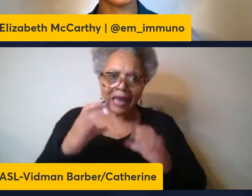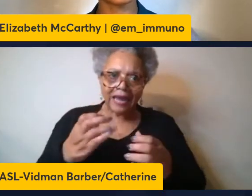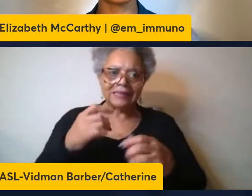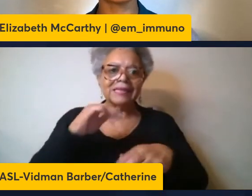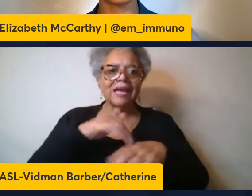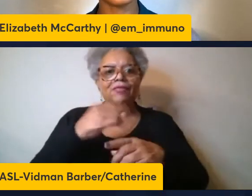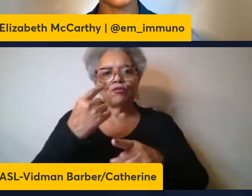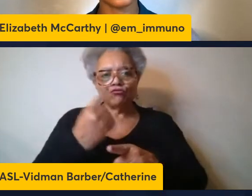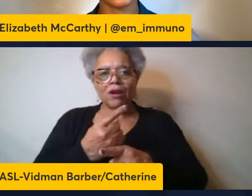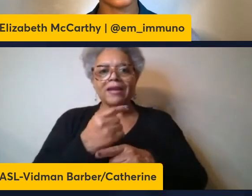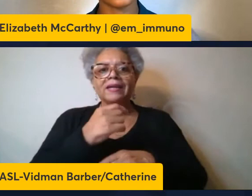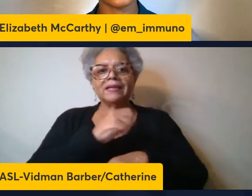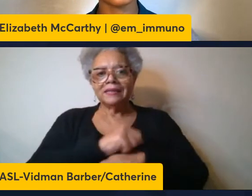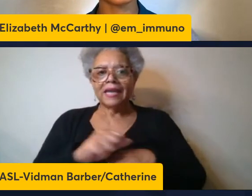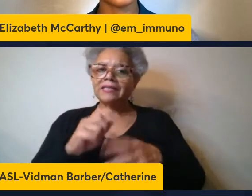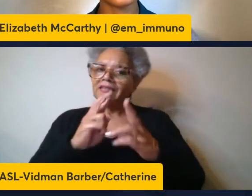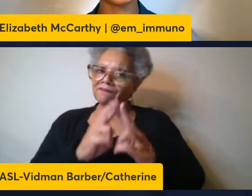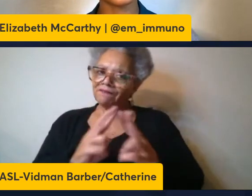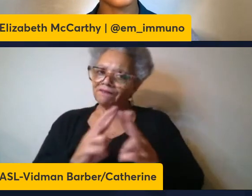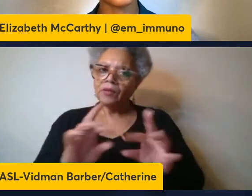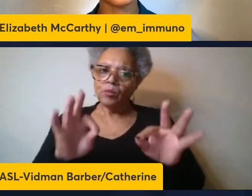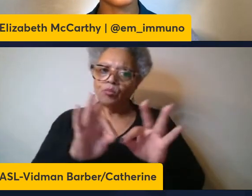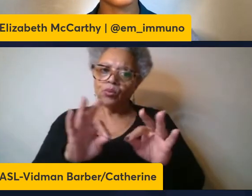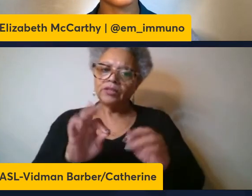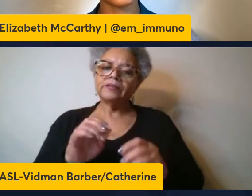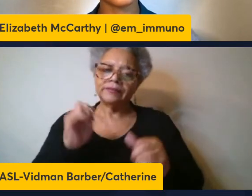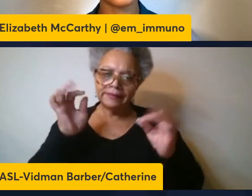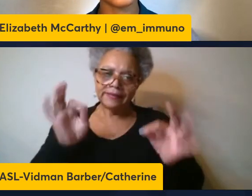stage is super important. Absolutely.